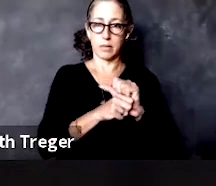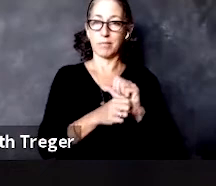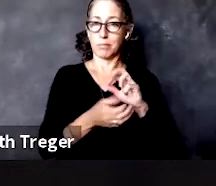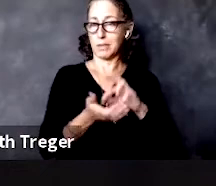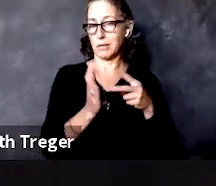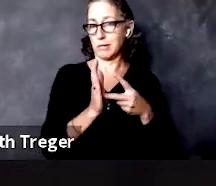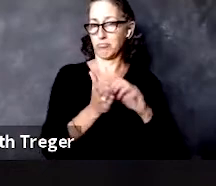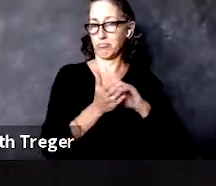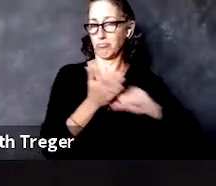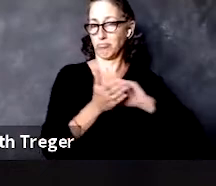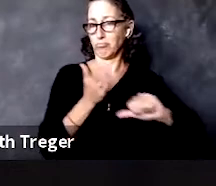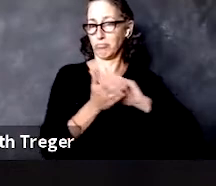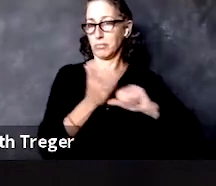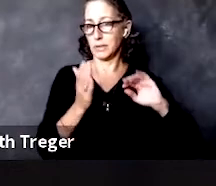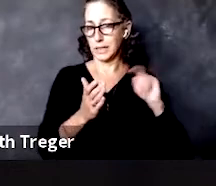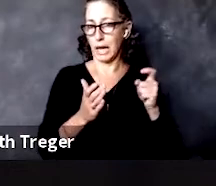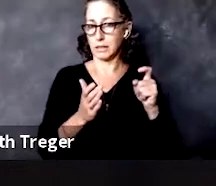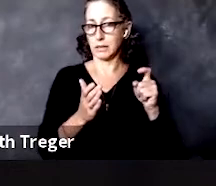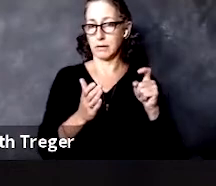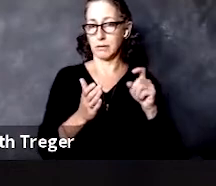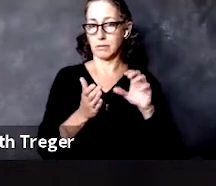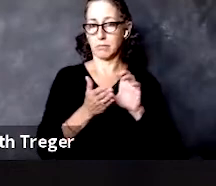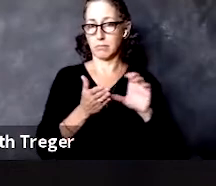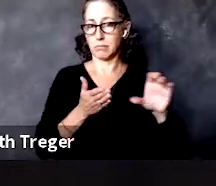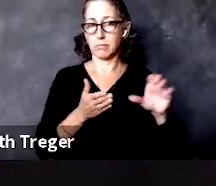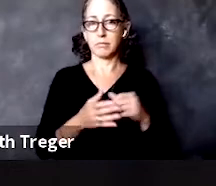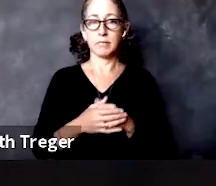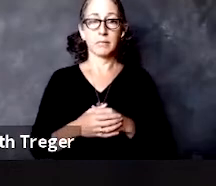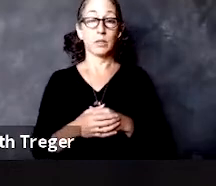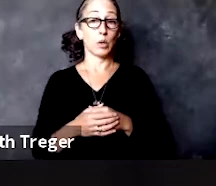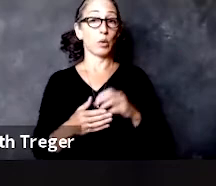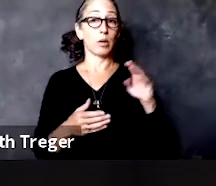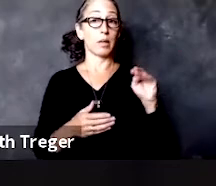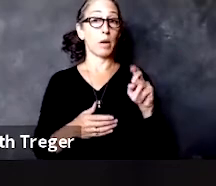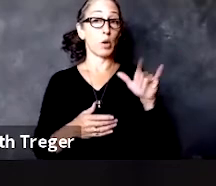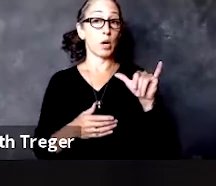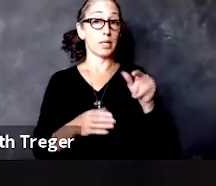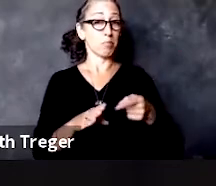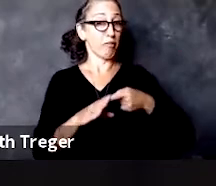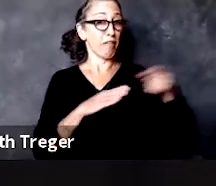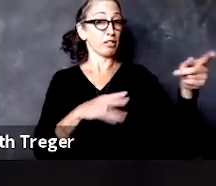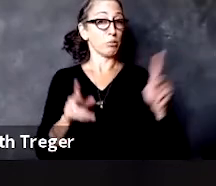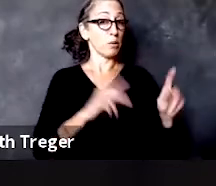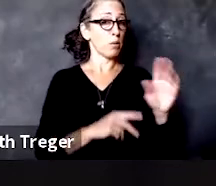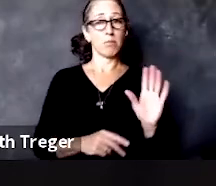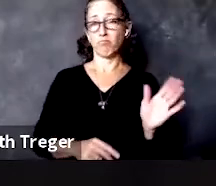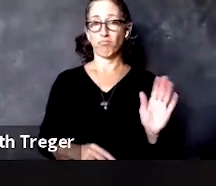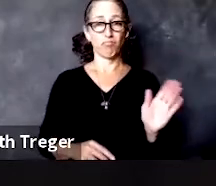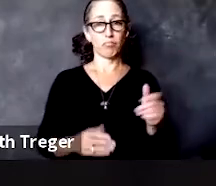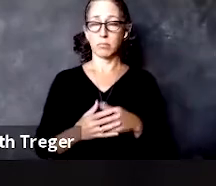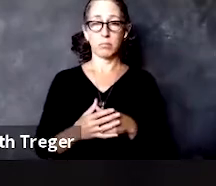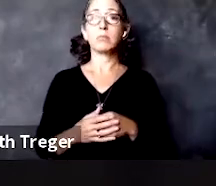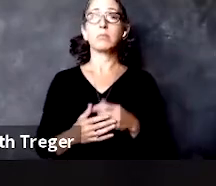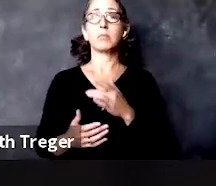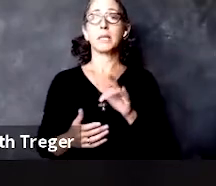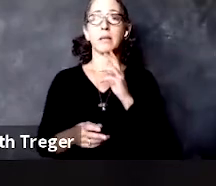But the minorities are not in the professional staff, usually, in New York City. there in the